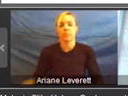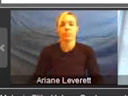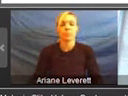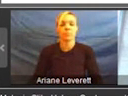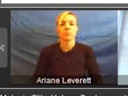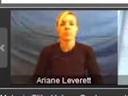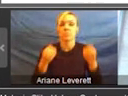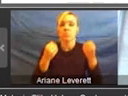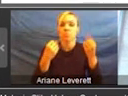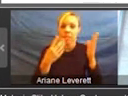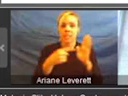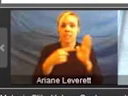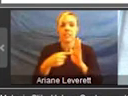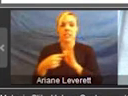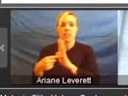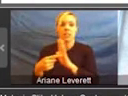examples